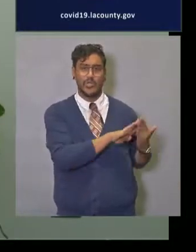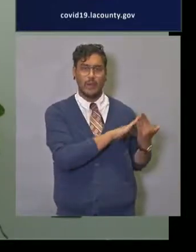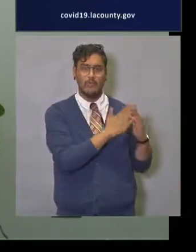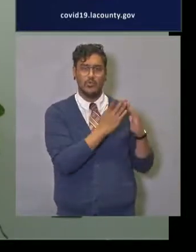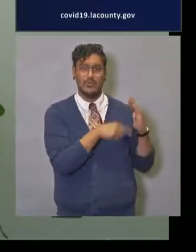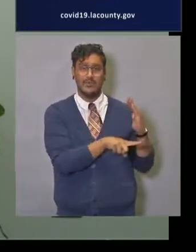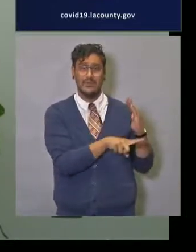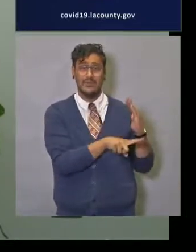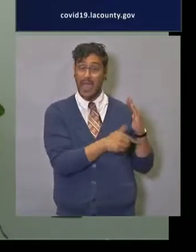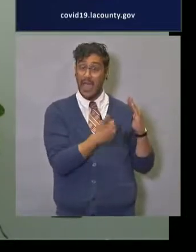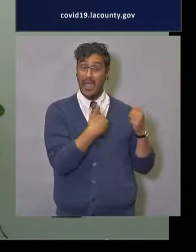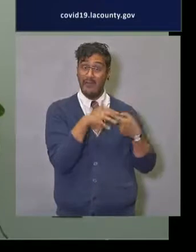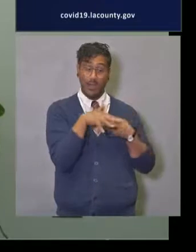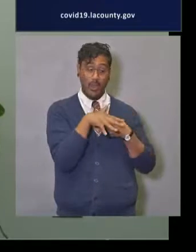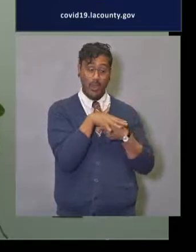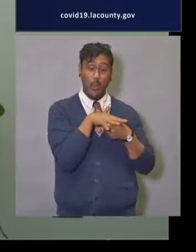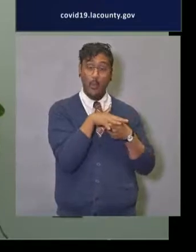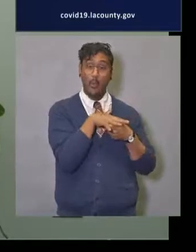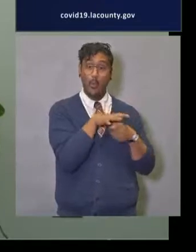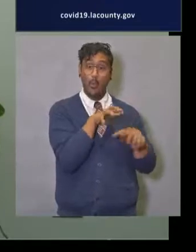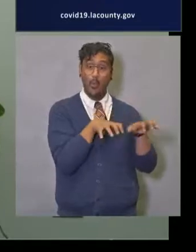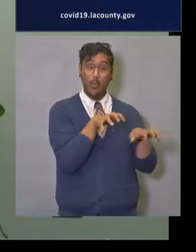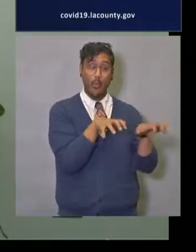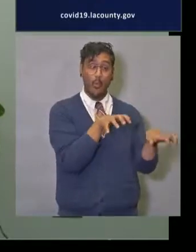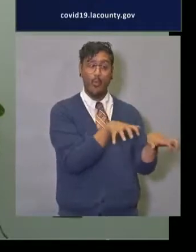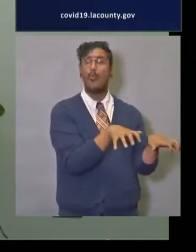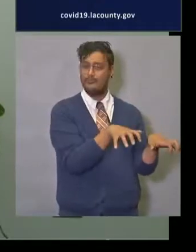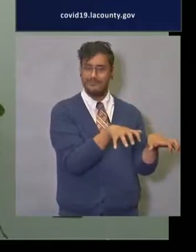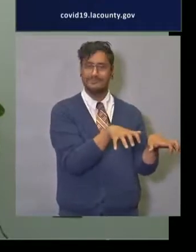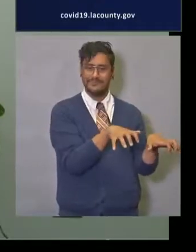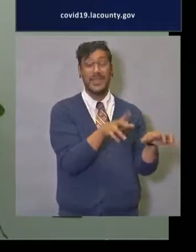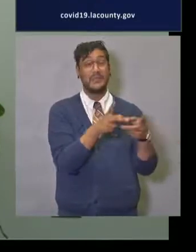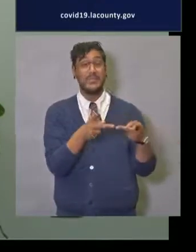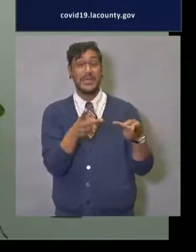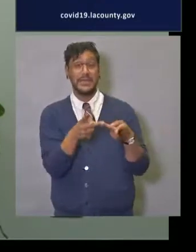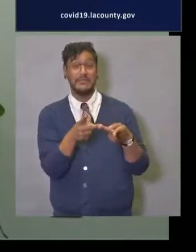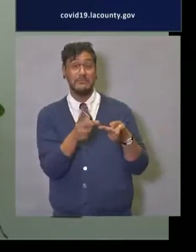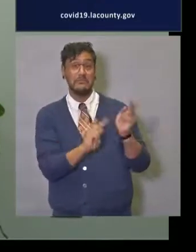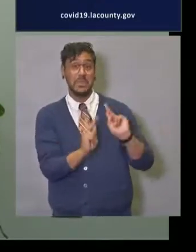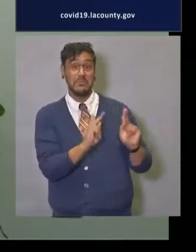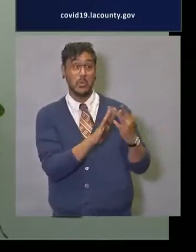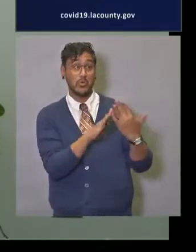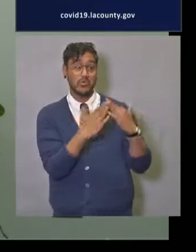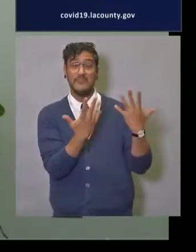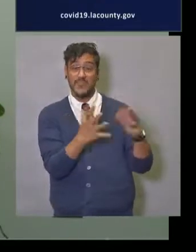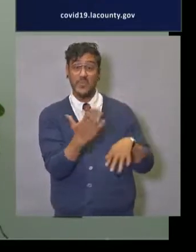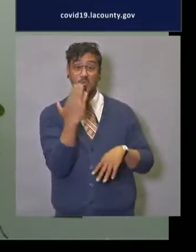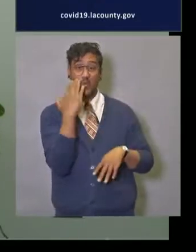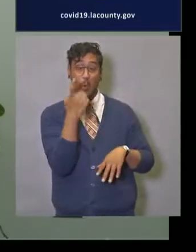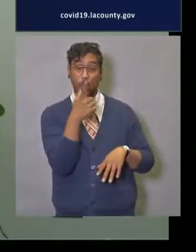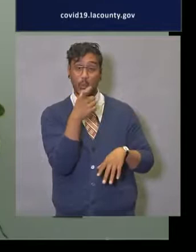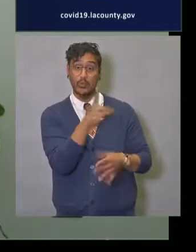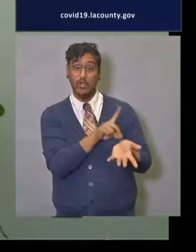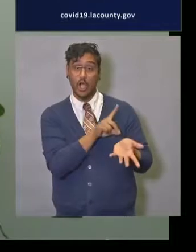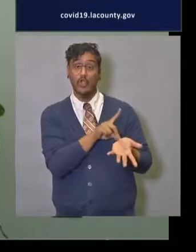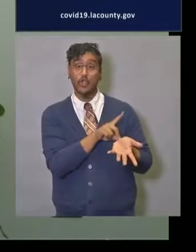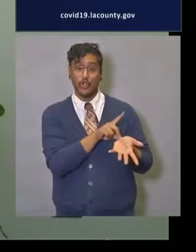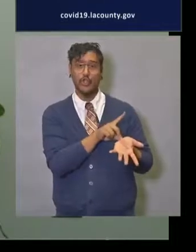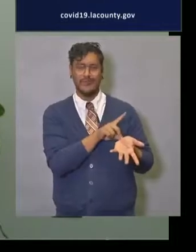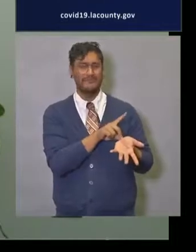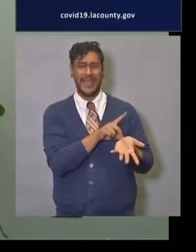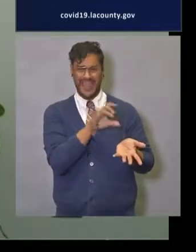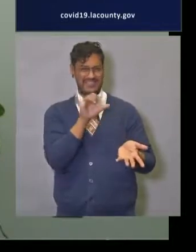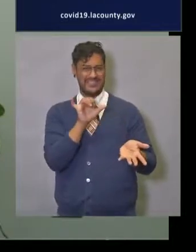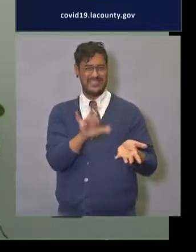are local, having sites where people already know the providers, and really in some ways bypassing My Turn and